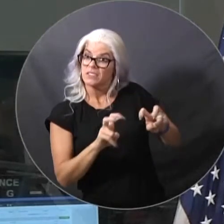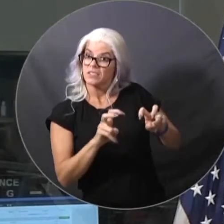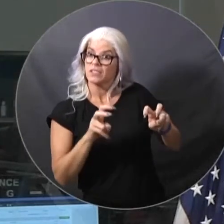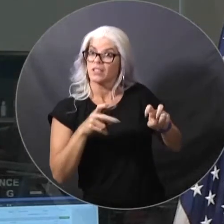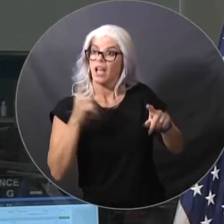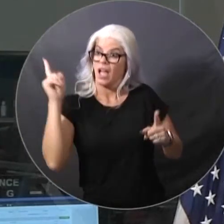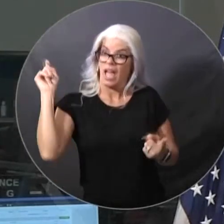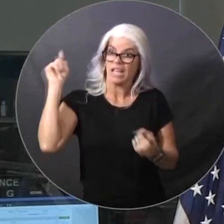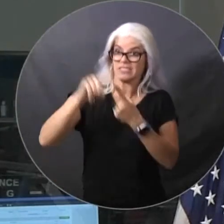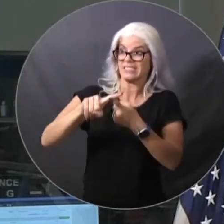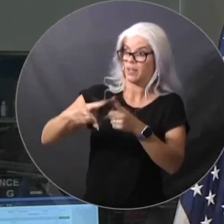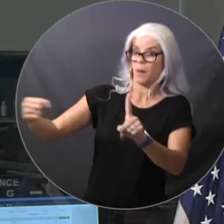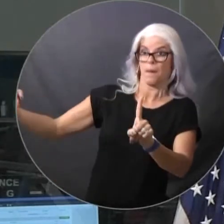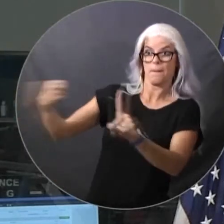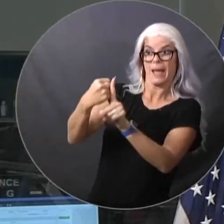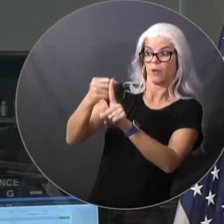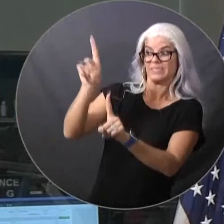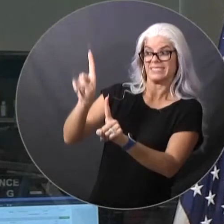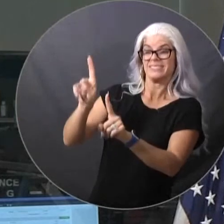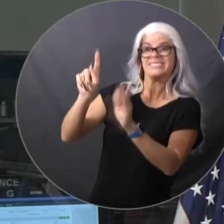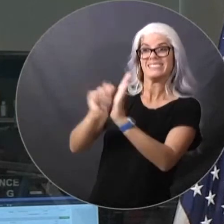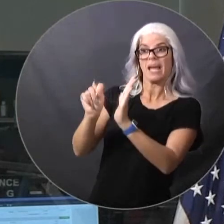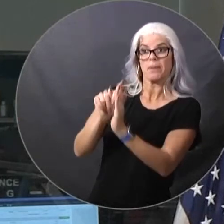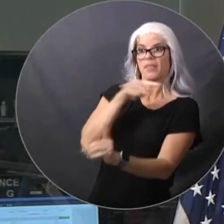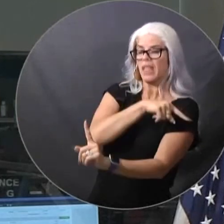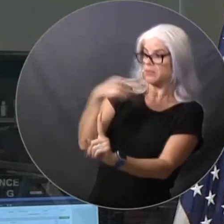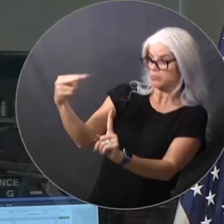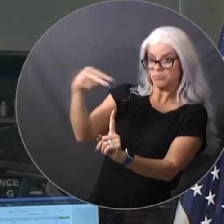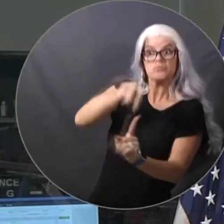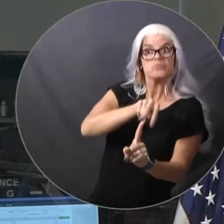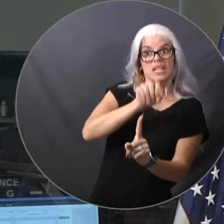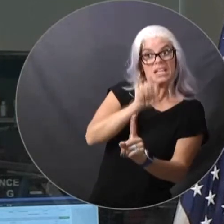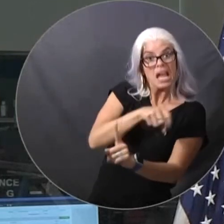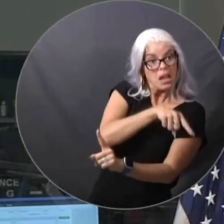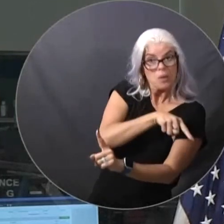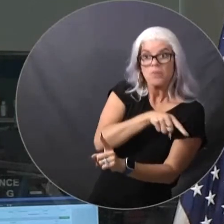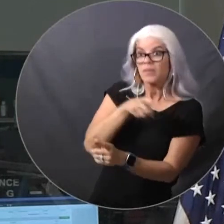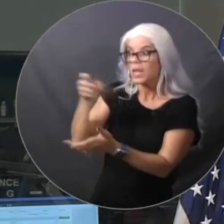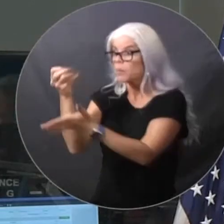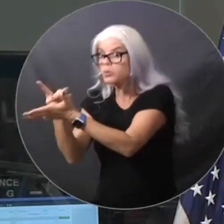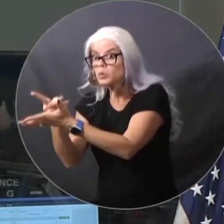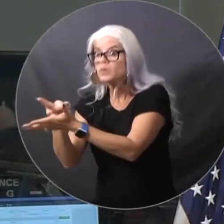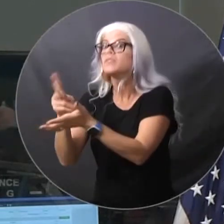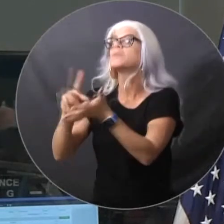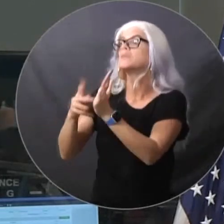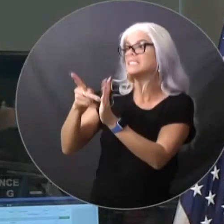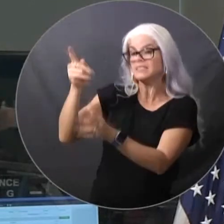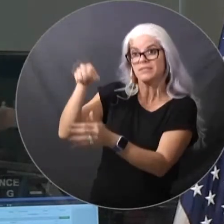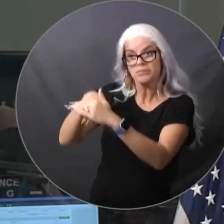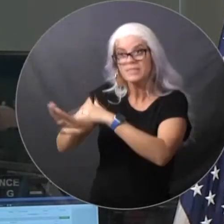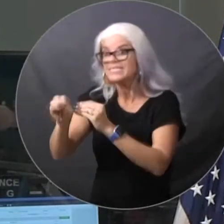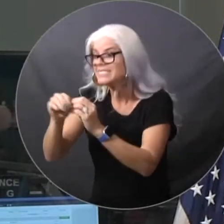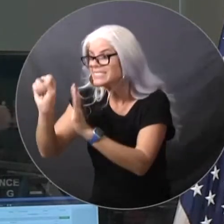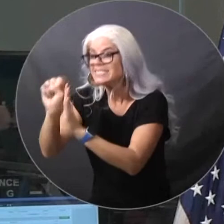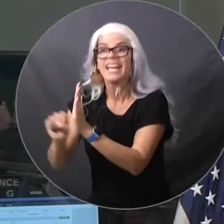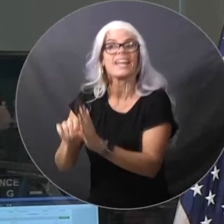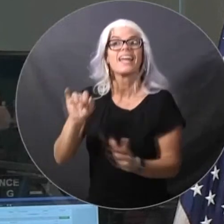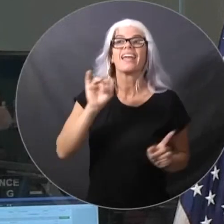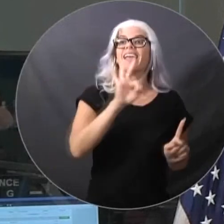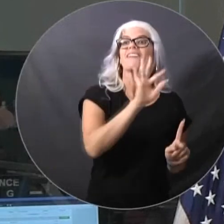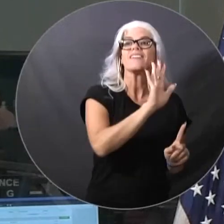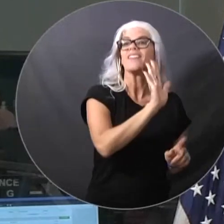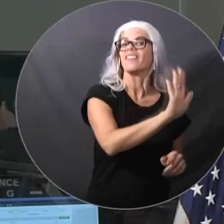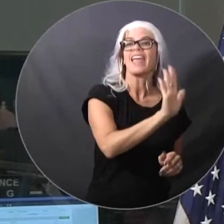they have policies, they have reinsurance, we have our RAP program, and of course the CAT fund. But for Citizens, they feel